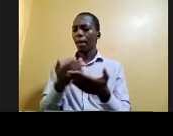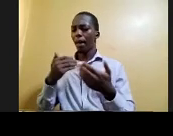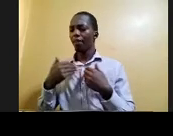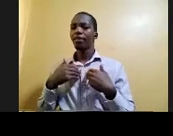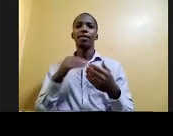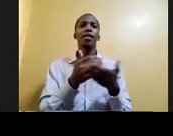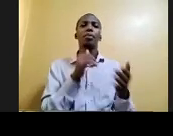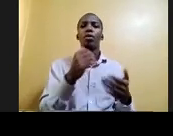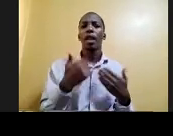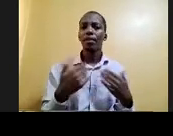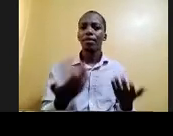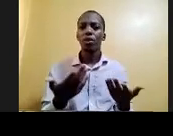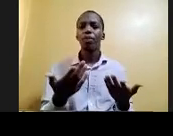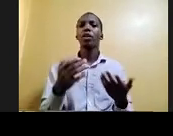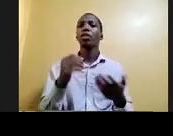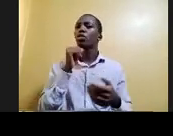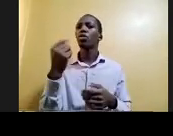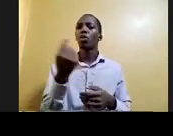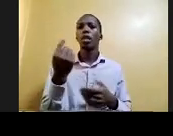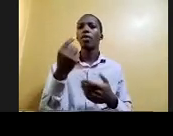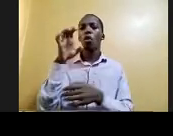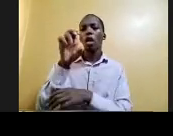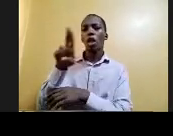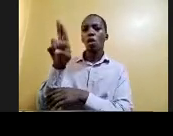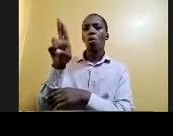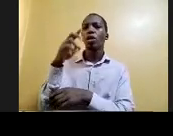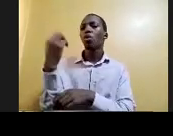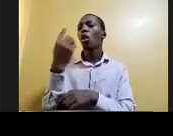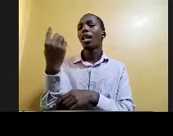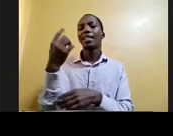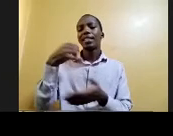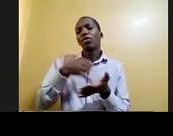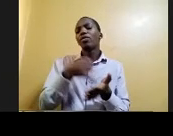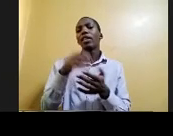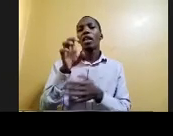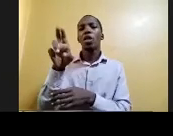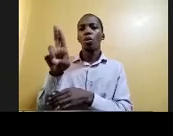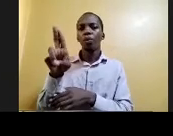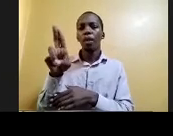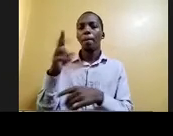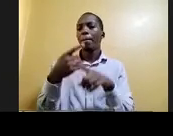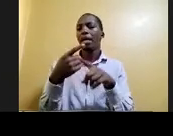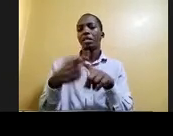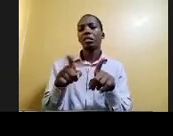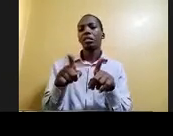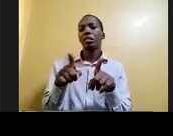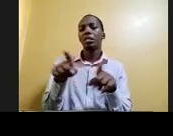whether that is only for the EU, because it only mentions within the Union, or whether that also applies to third countries.